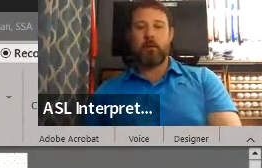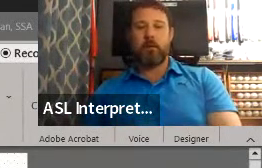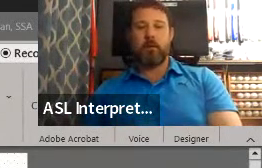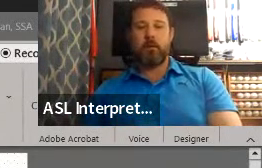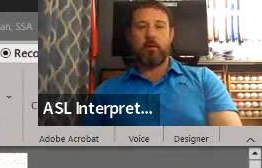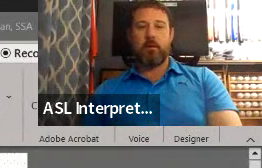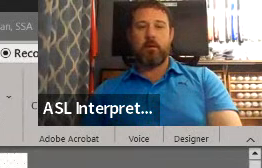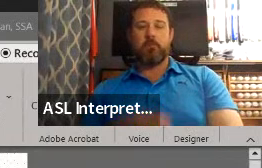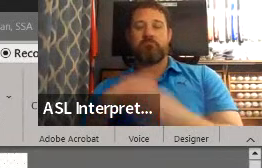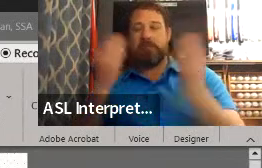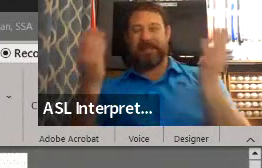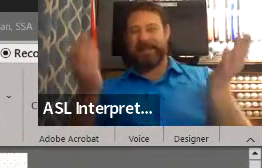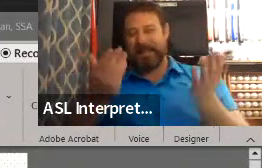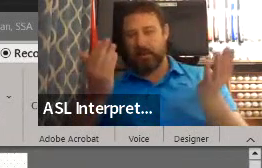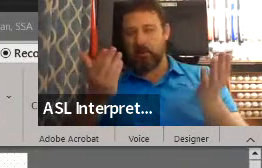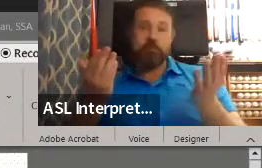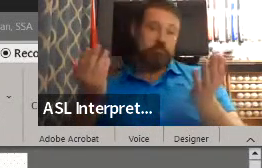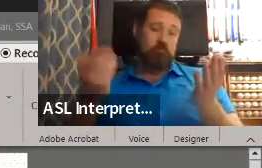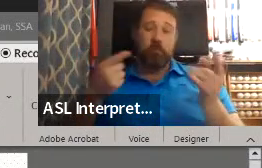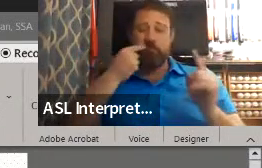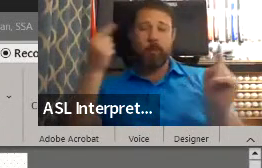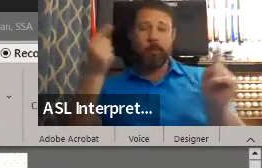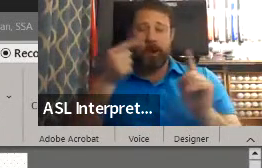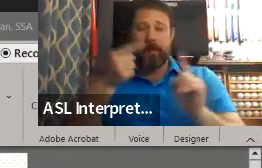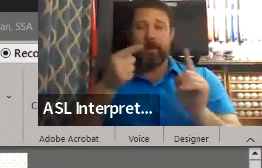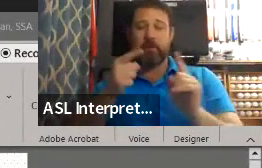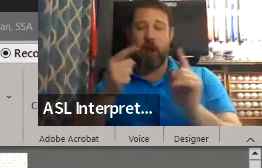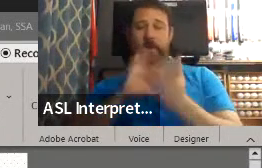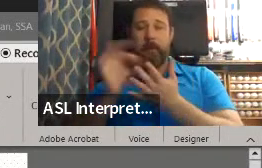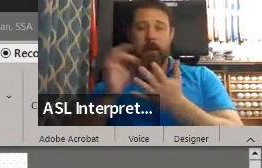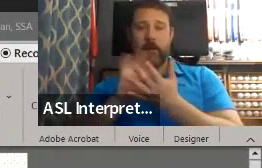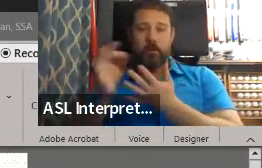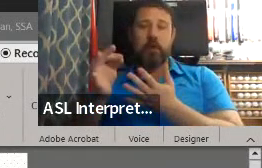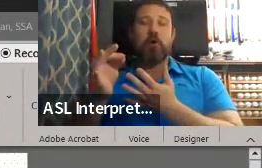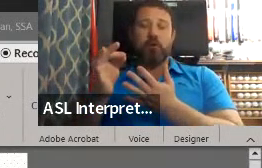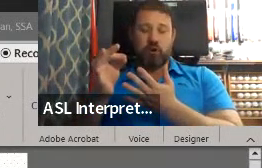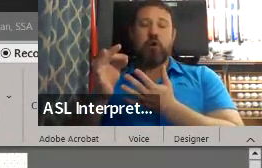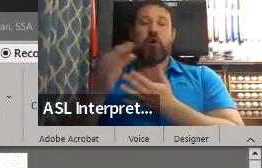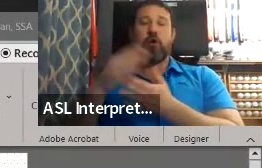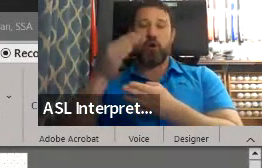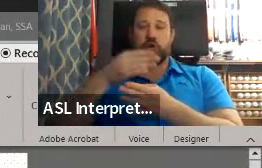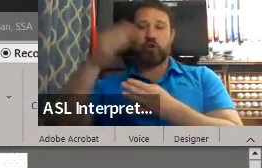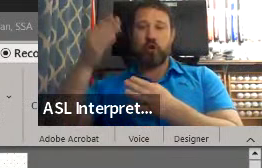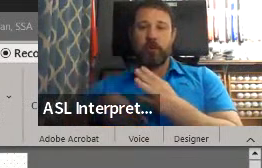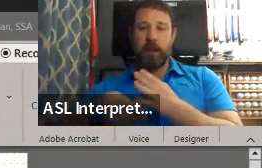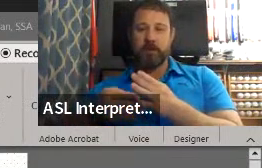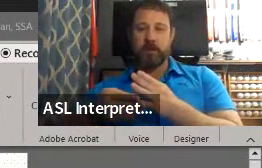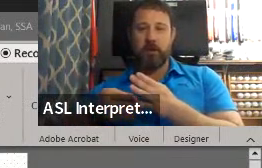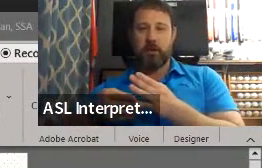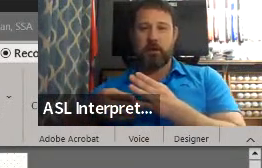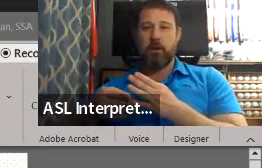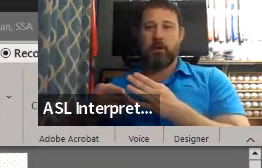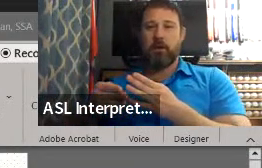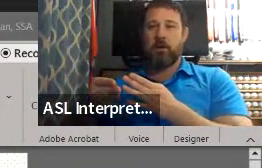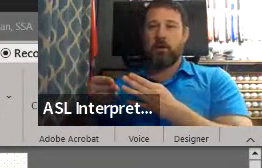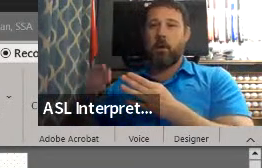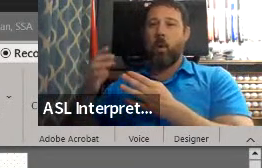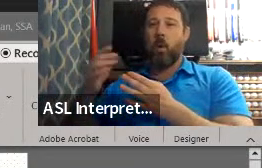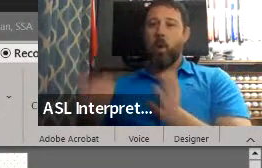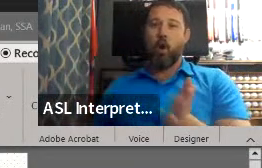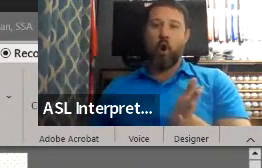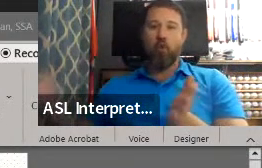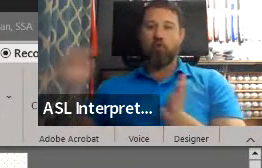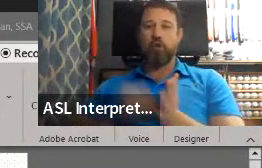So I'm here primarily to talk about Medi-Cal redetermination, specifically with the end of the